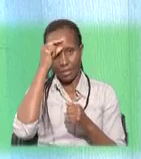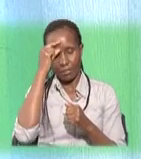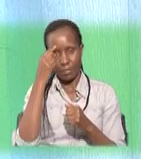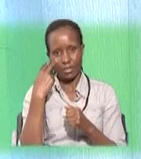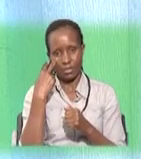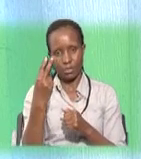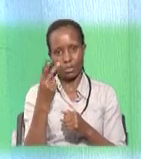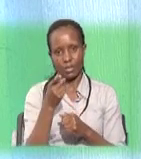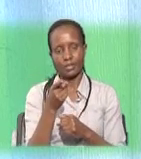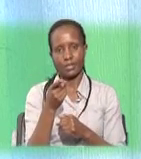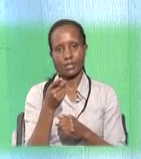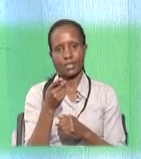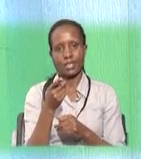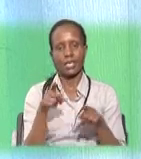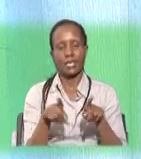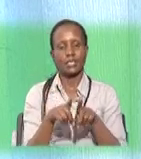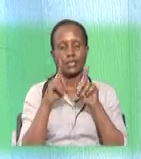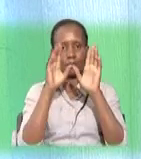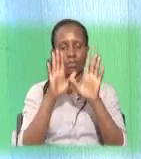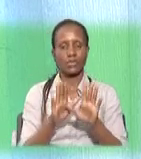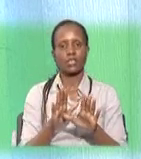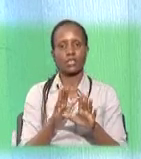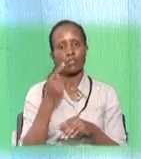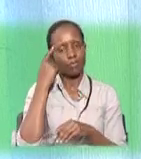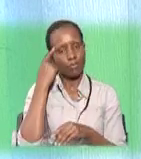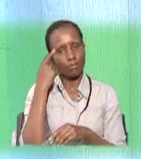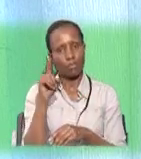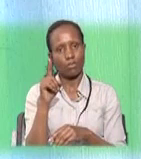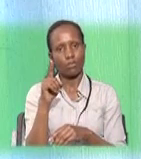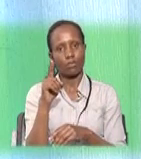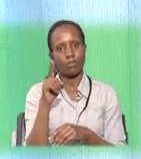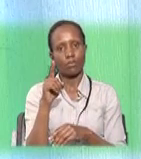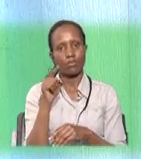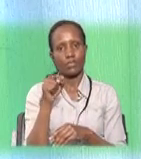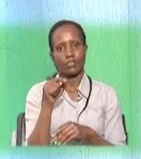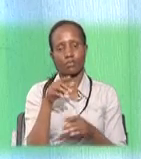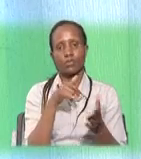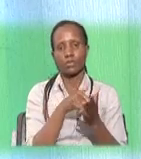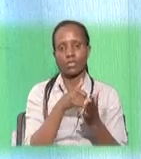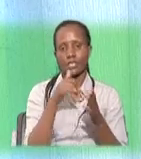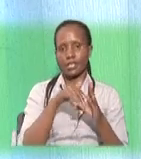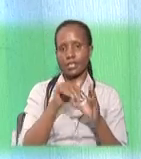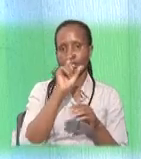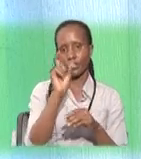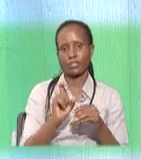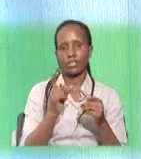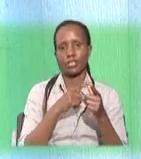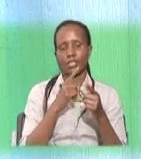the government saw it important for a mill to be put in this region so that it